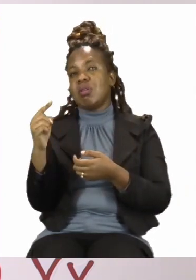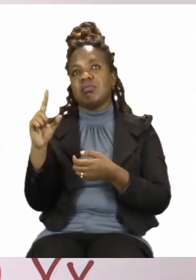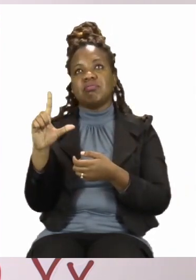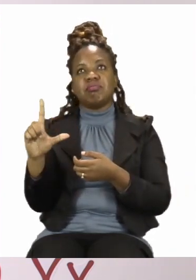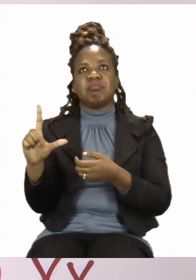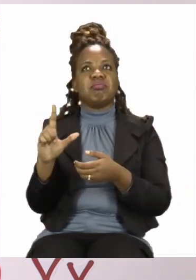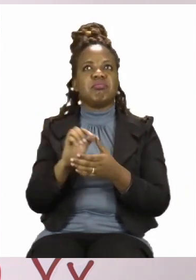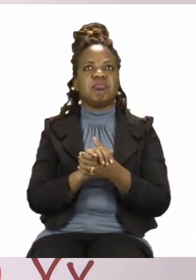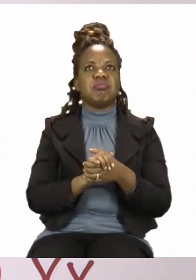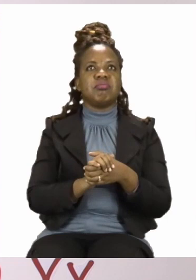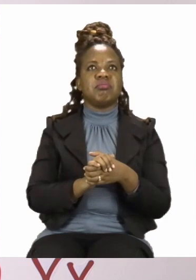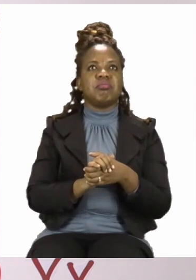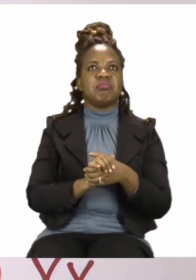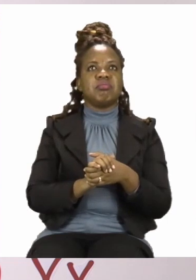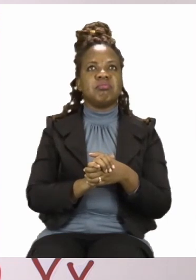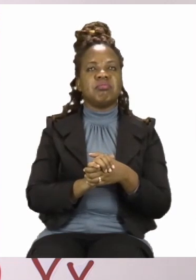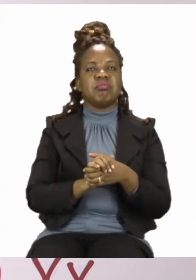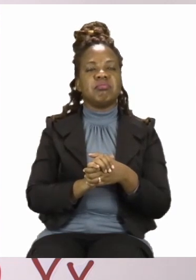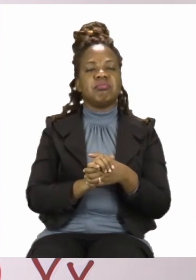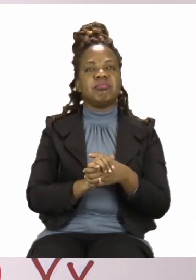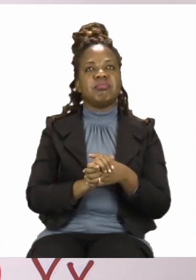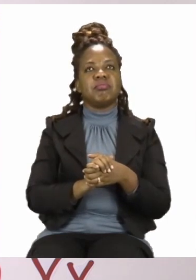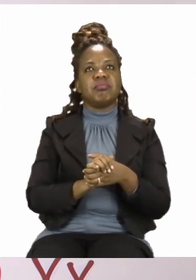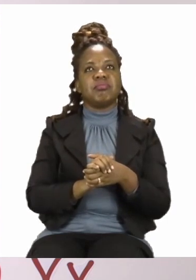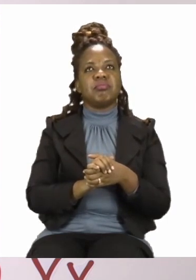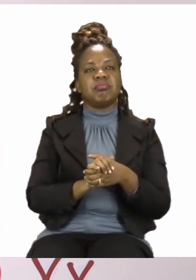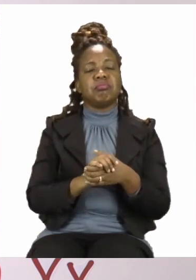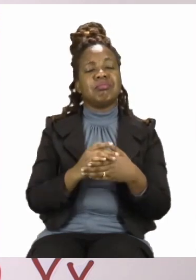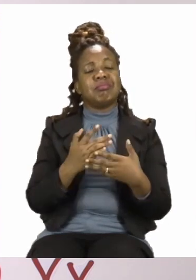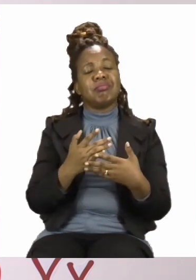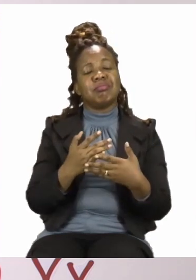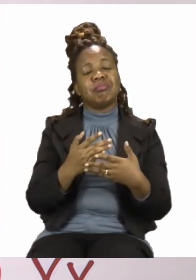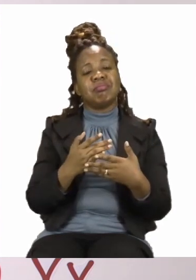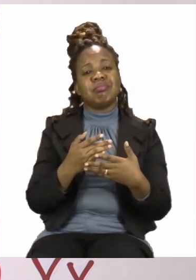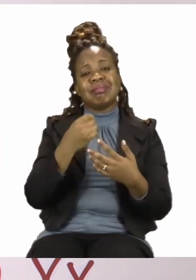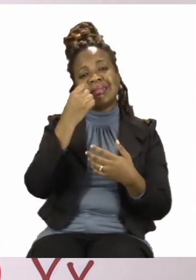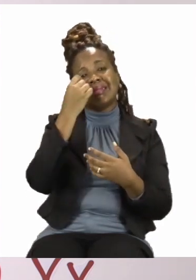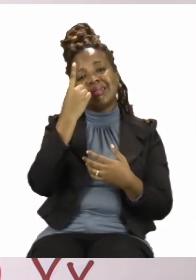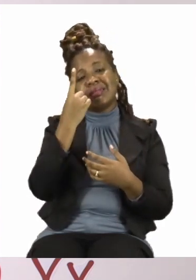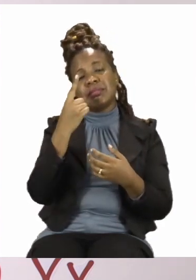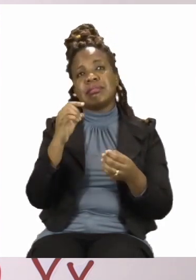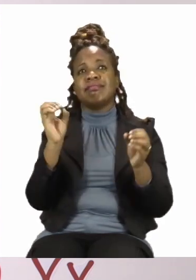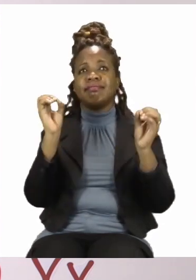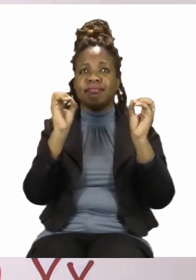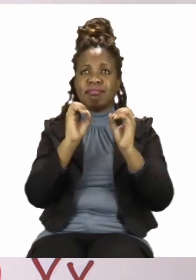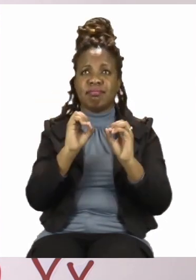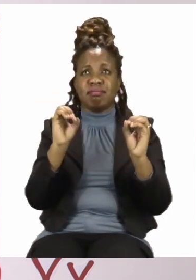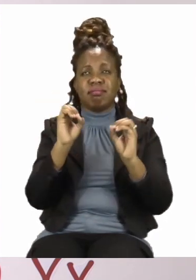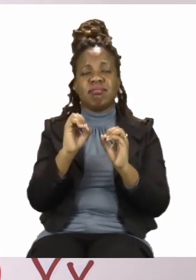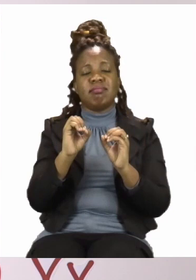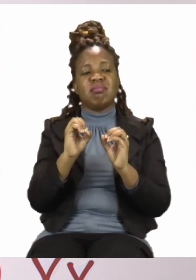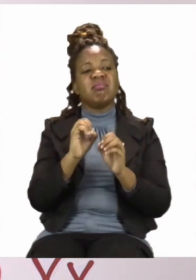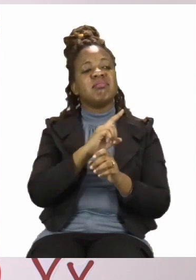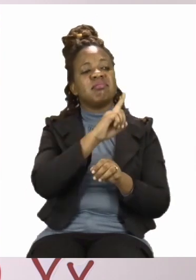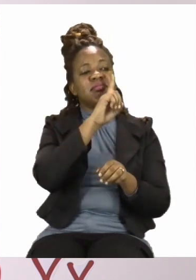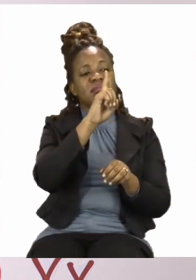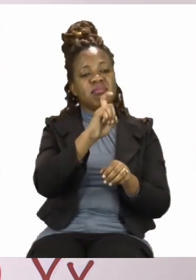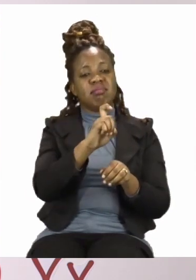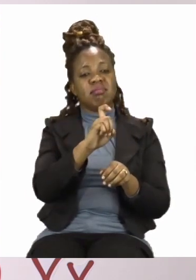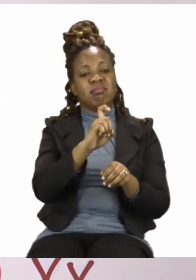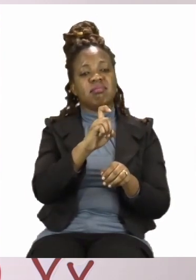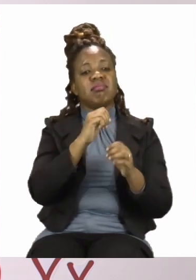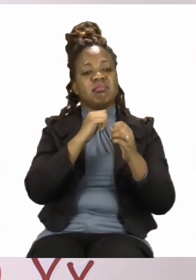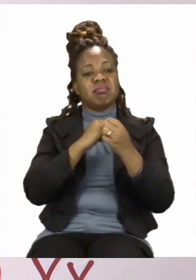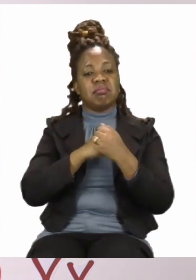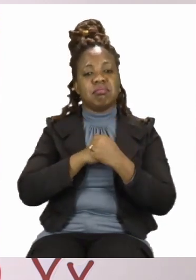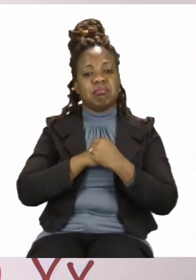or less. Remember, if you don't understand what to do, you can always ask an adult or a big boy or girl